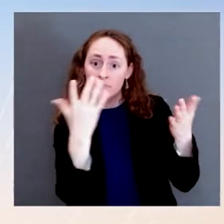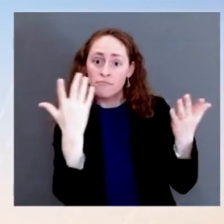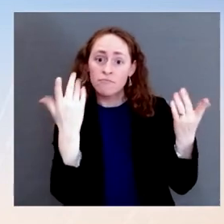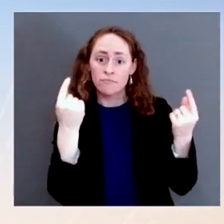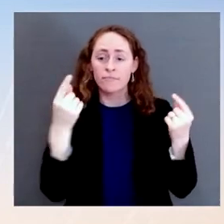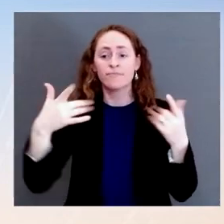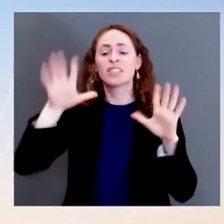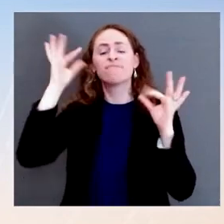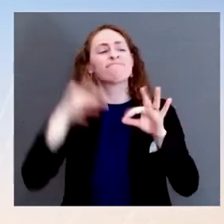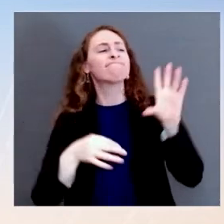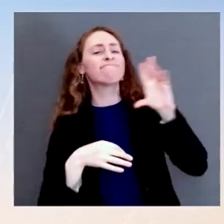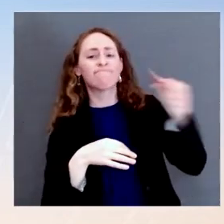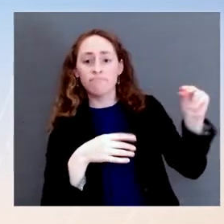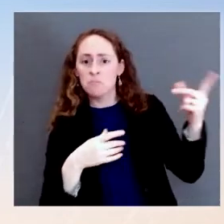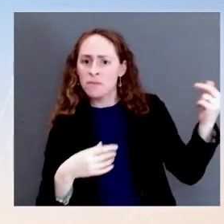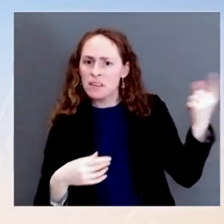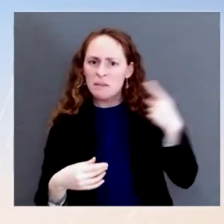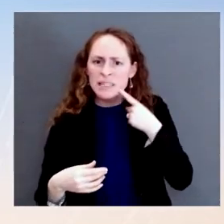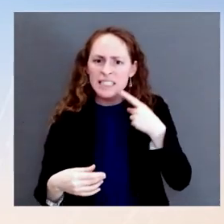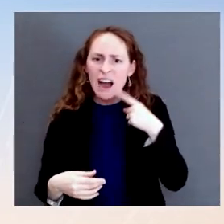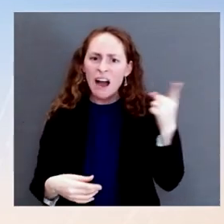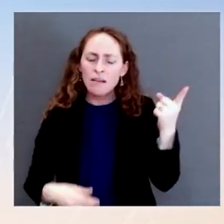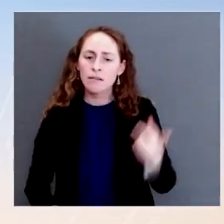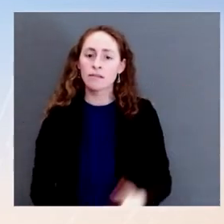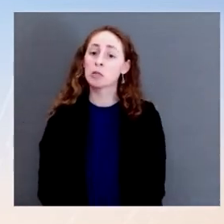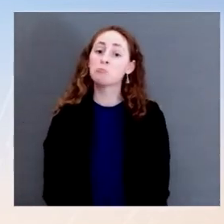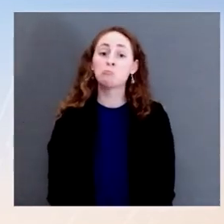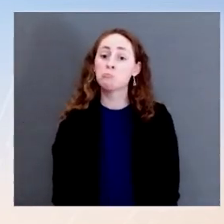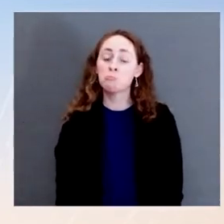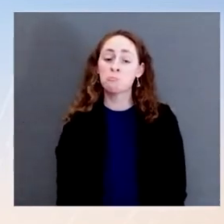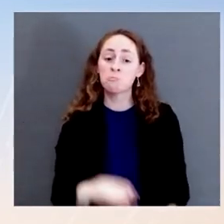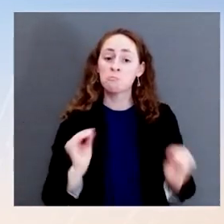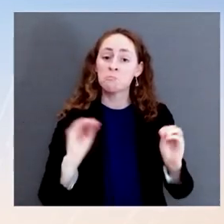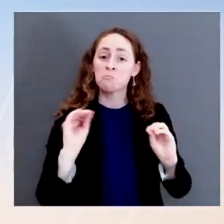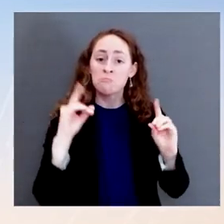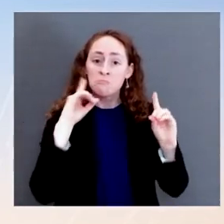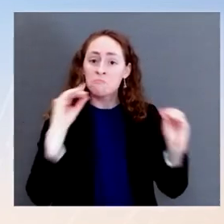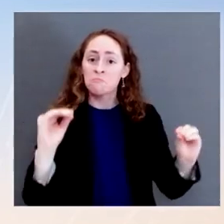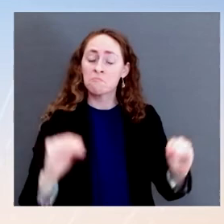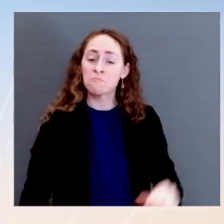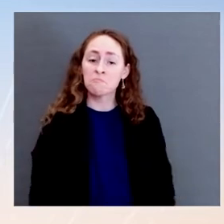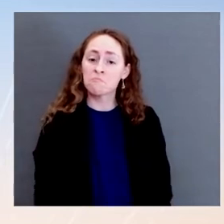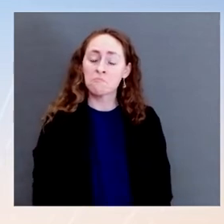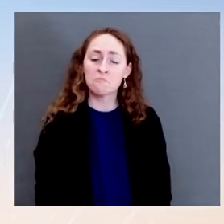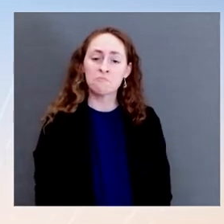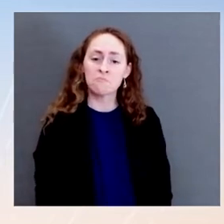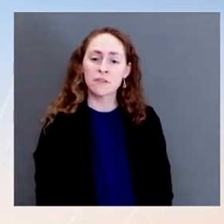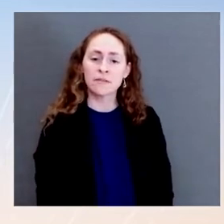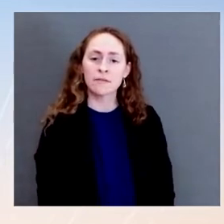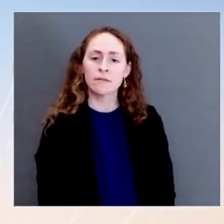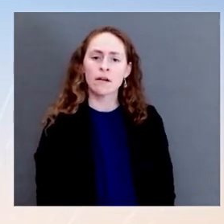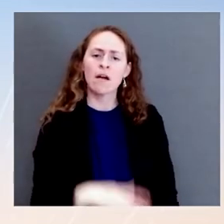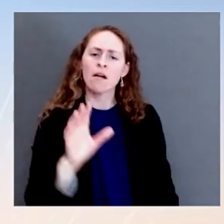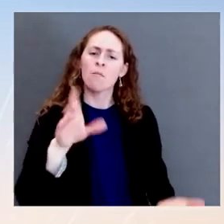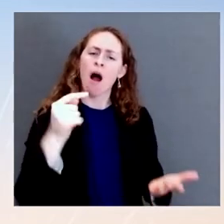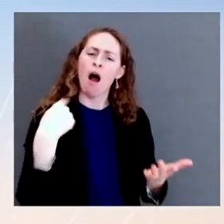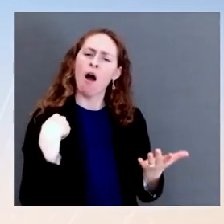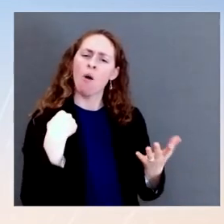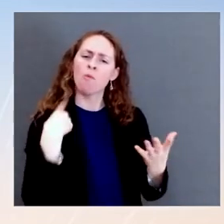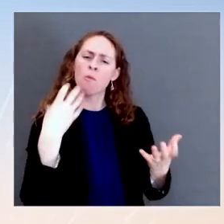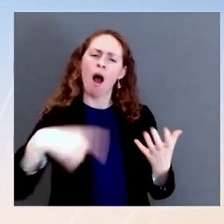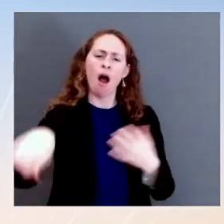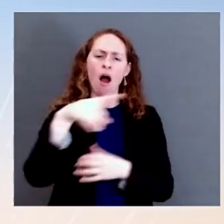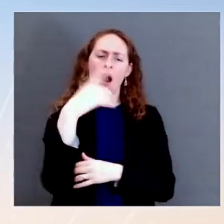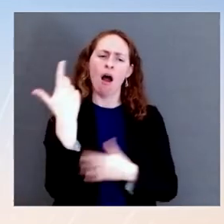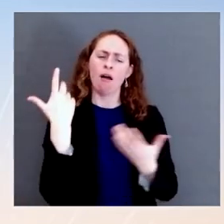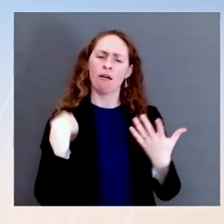our view is that's not the right way to view or frame our relationship. Our view is that cooperation on transnational